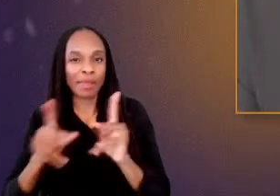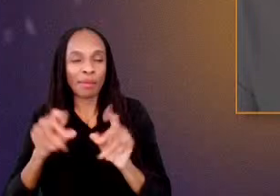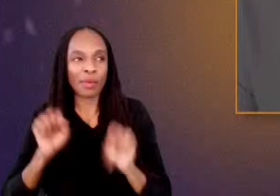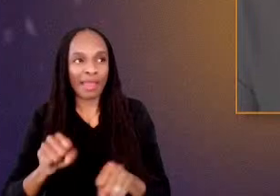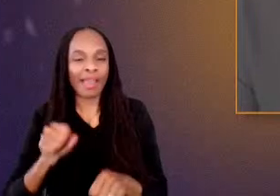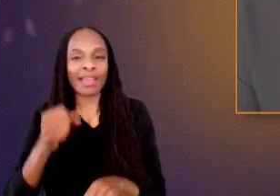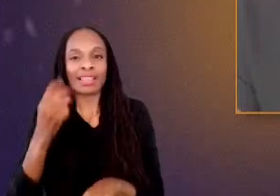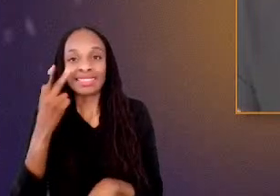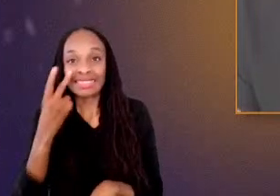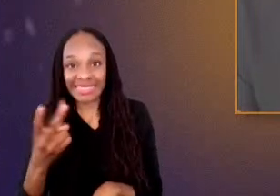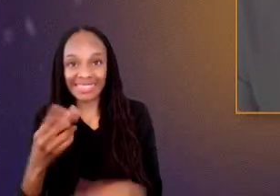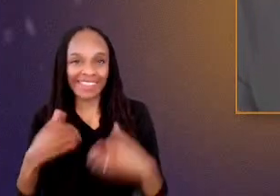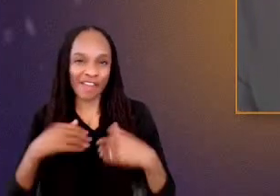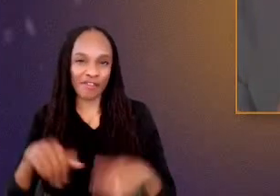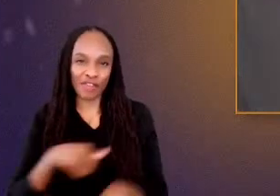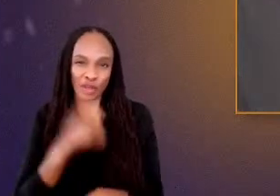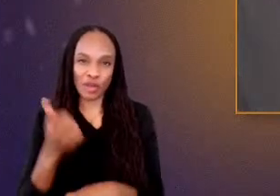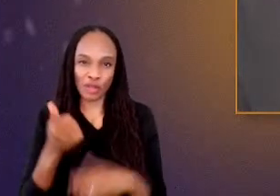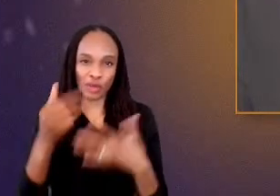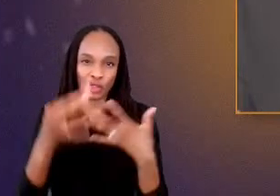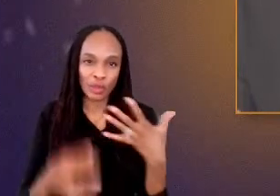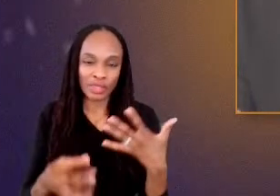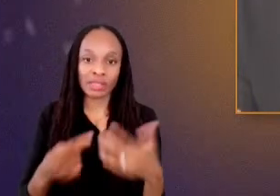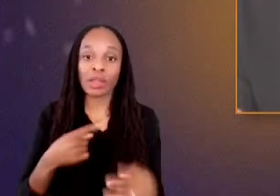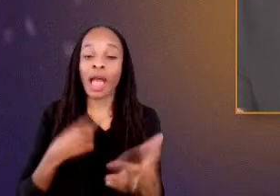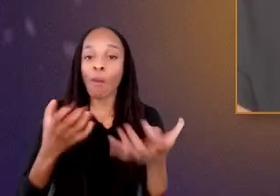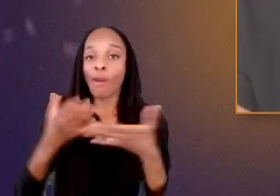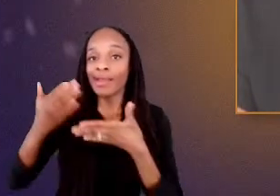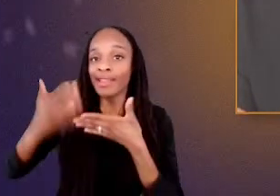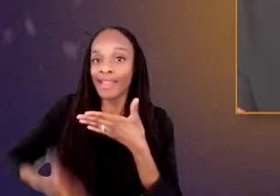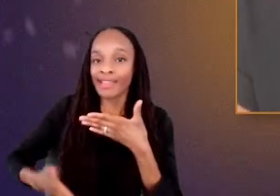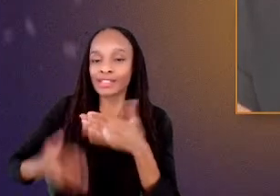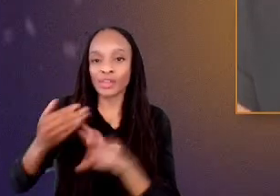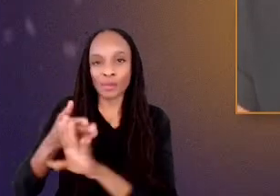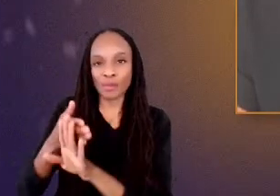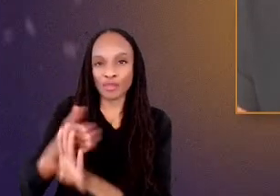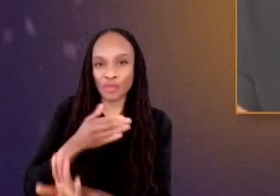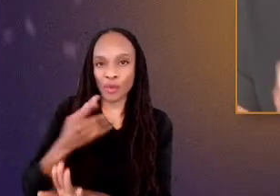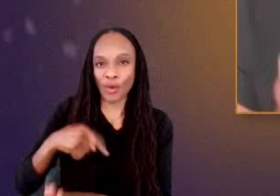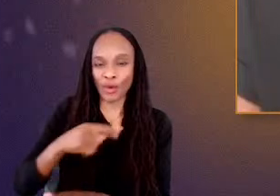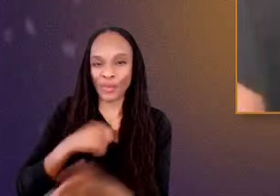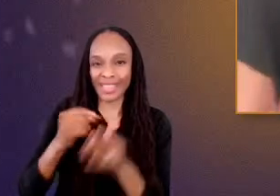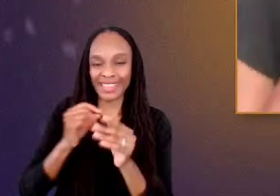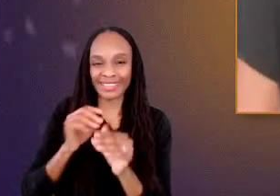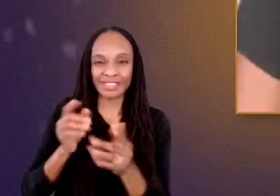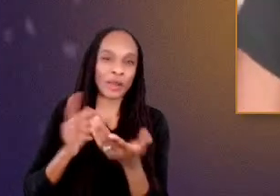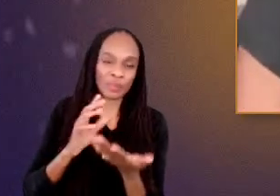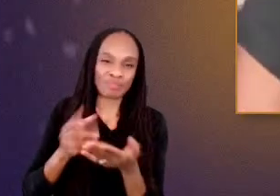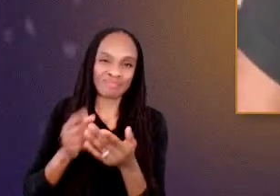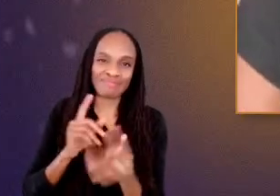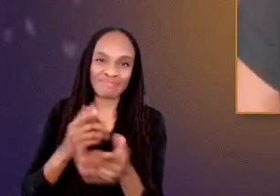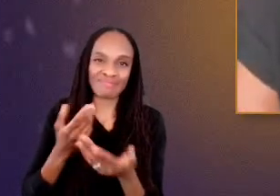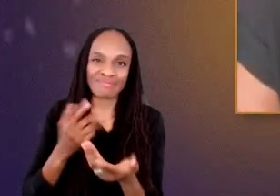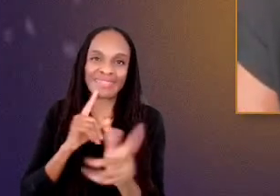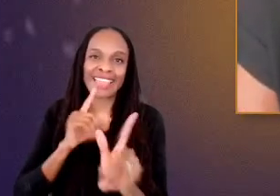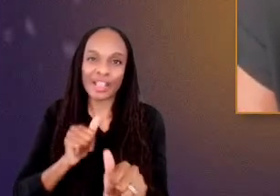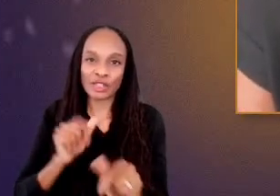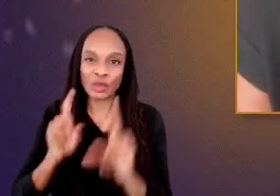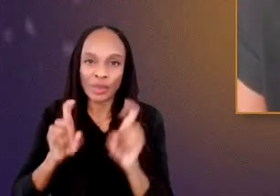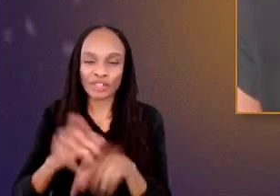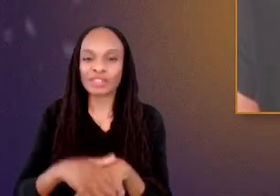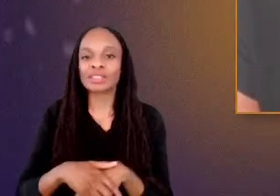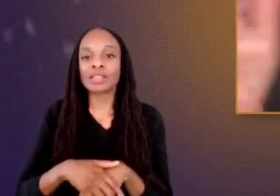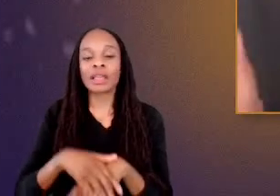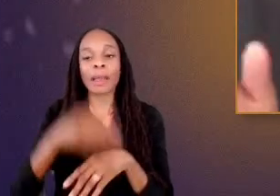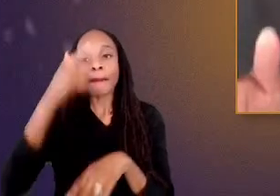alternative that exists. I want to close out with, you know, before we jump into questions, I just, you know, because of everything you guys have just